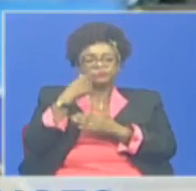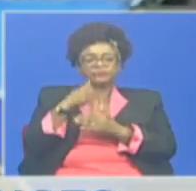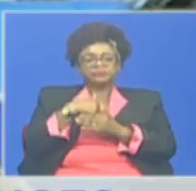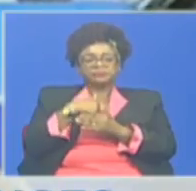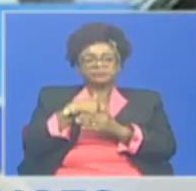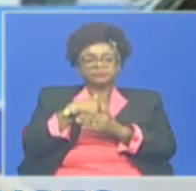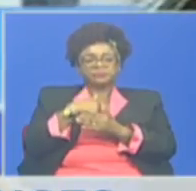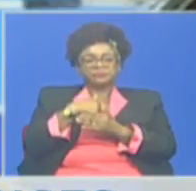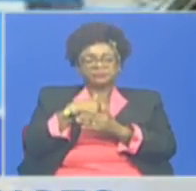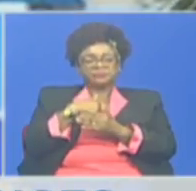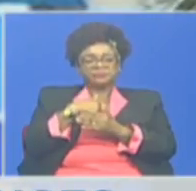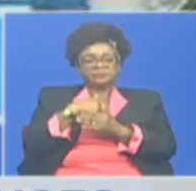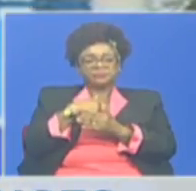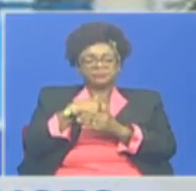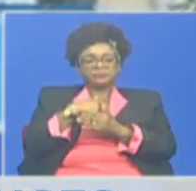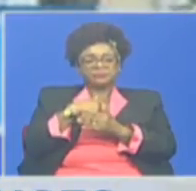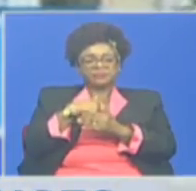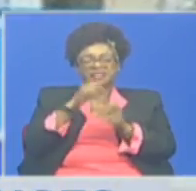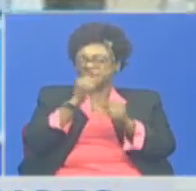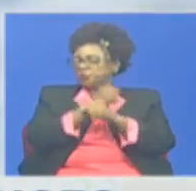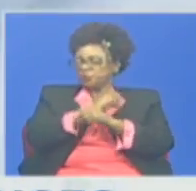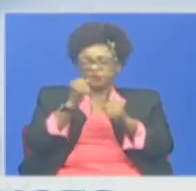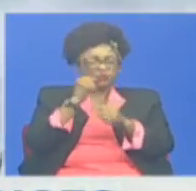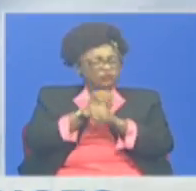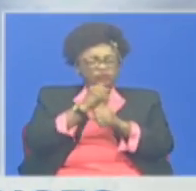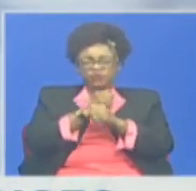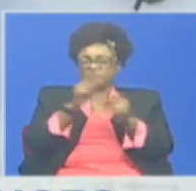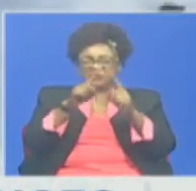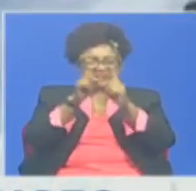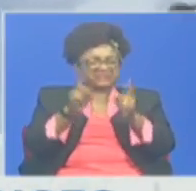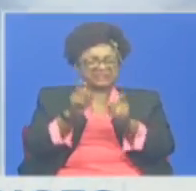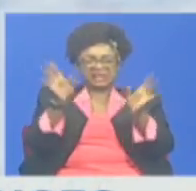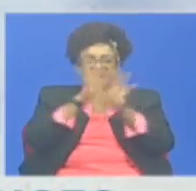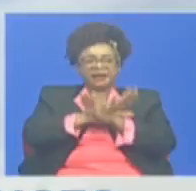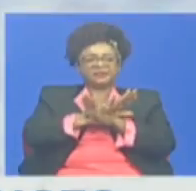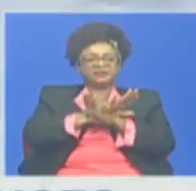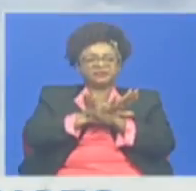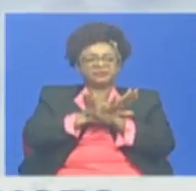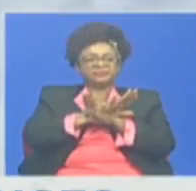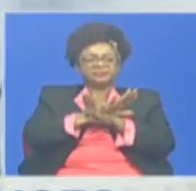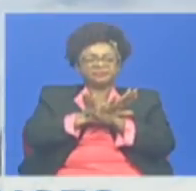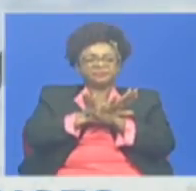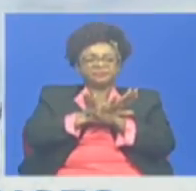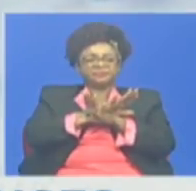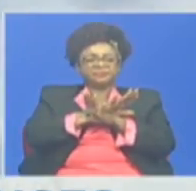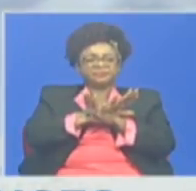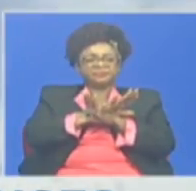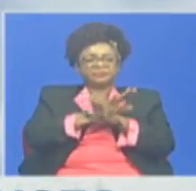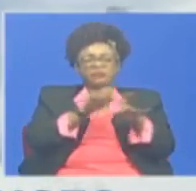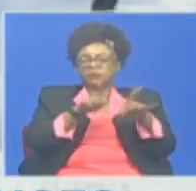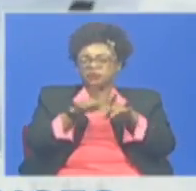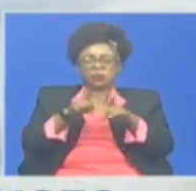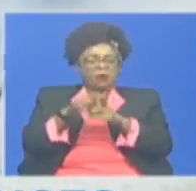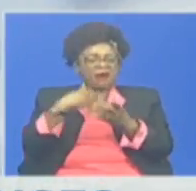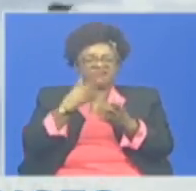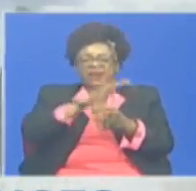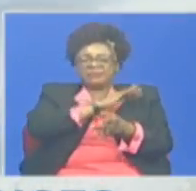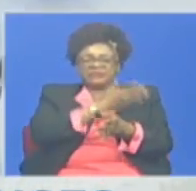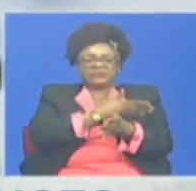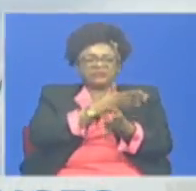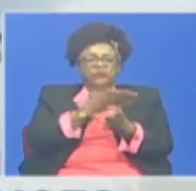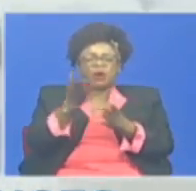not do tests at night, and either way, they don't even have the capacity to